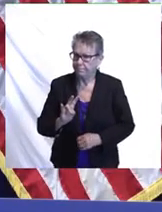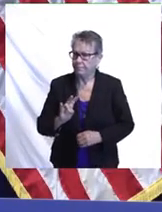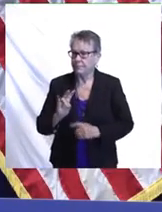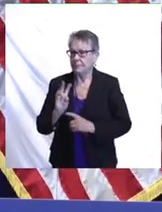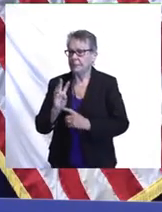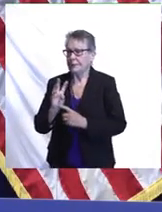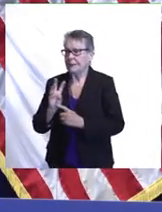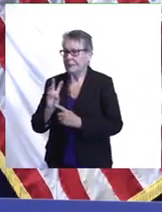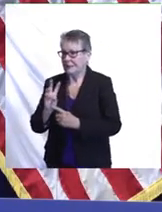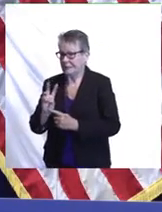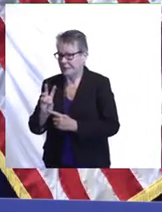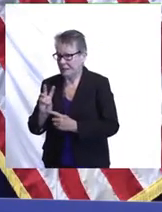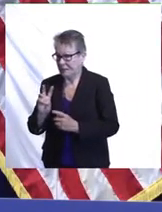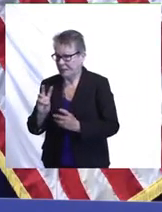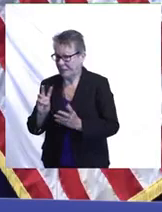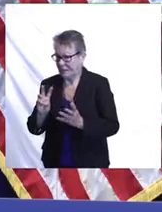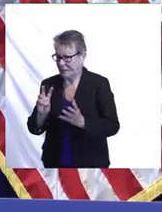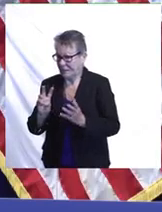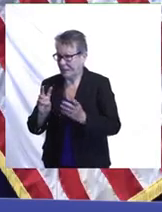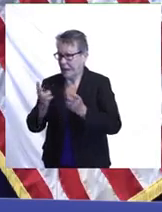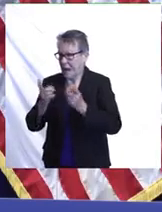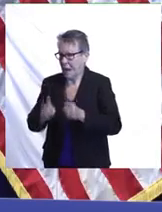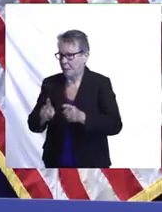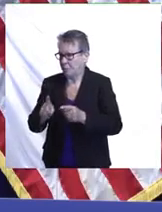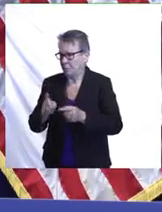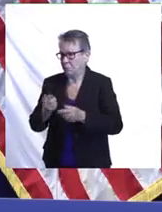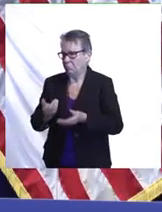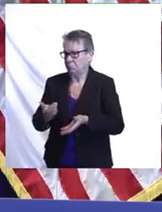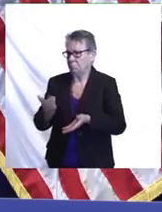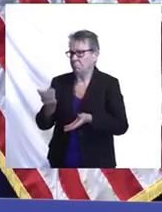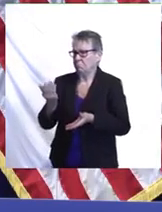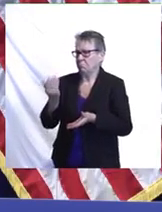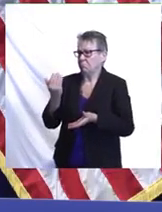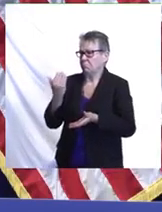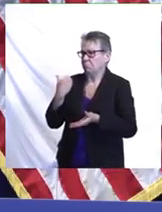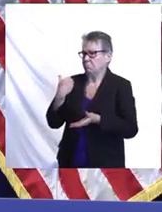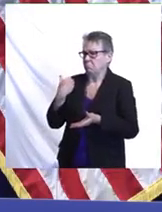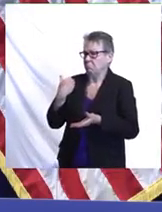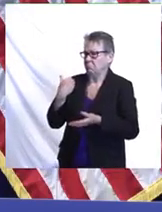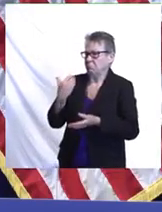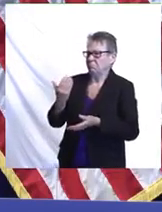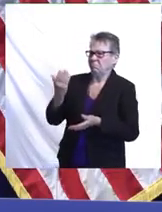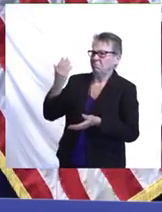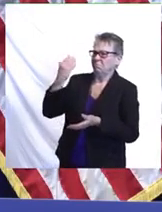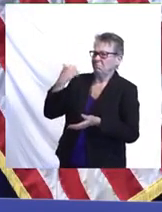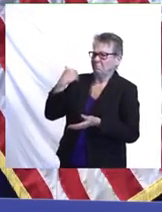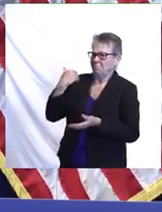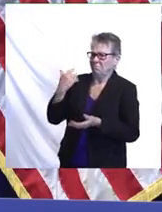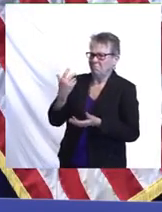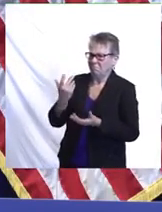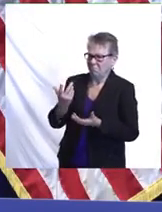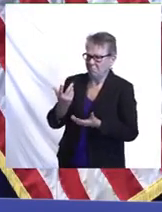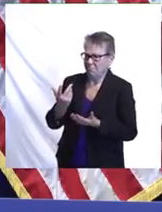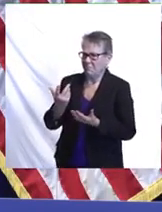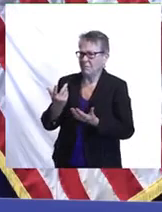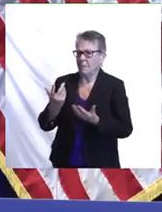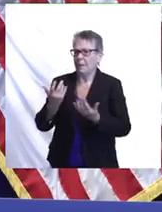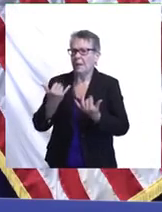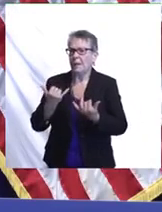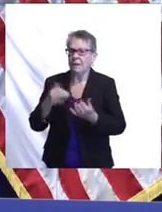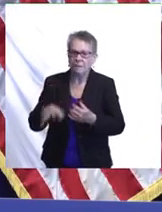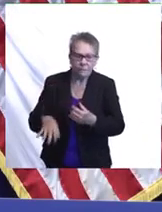cases from earlier in the year that were identified through the regular review of hospital discharge